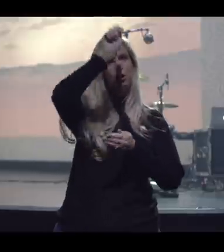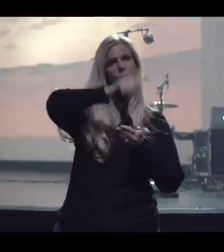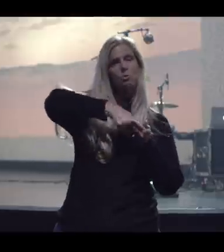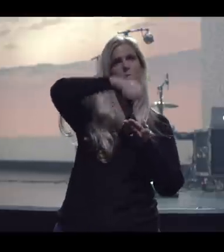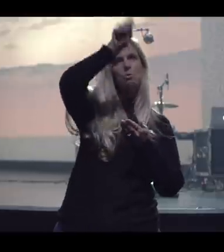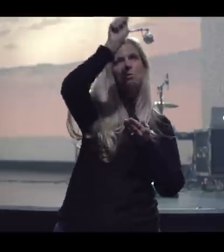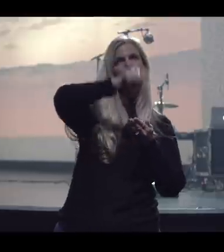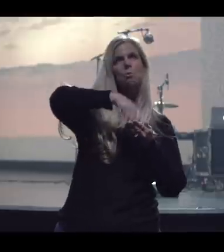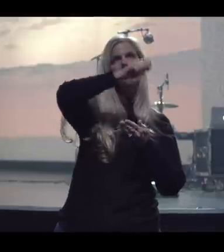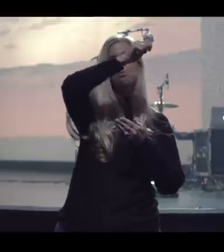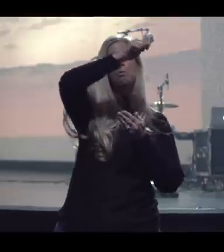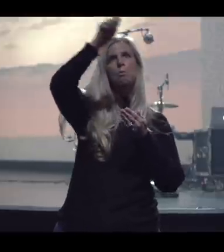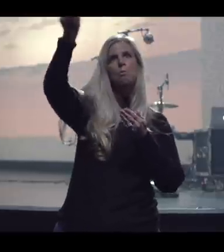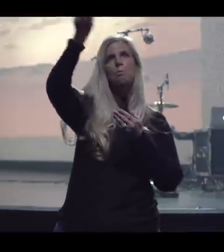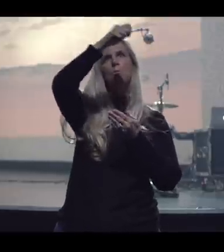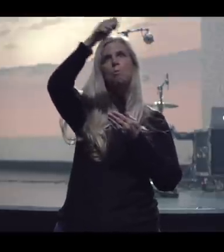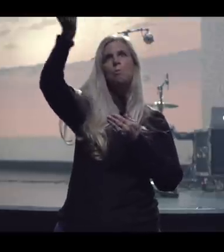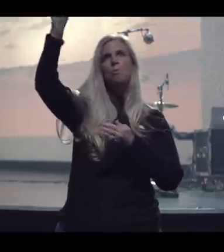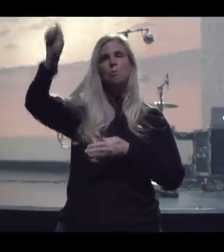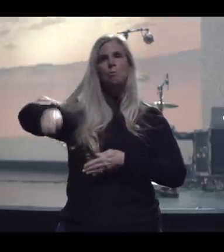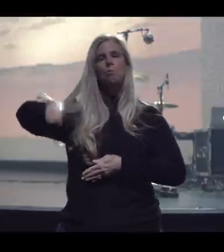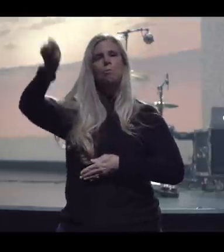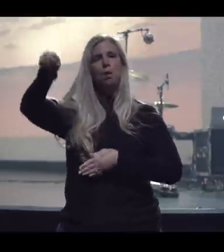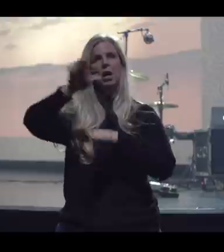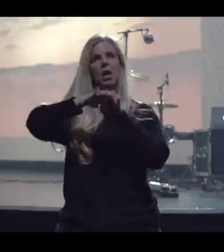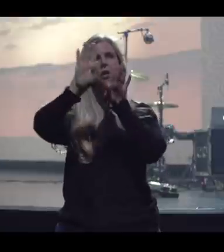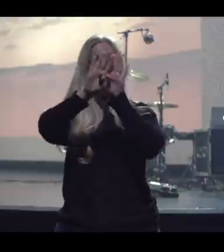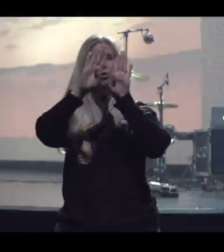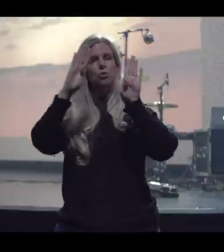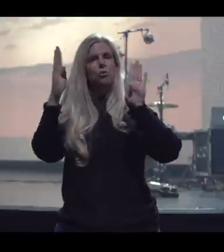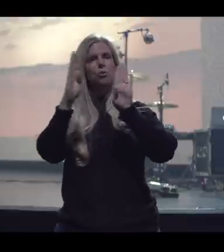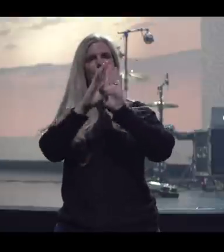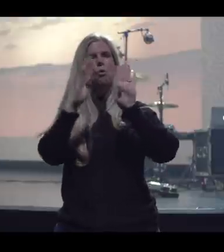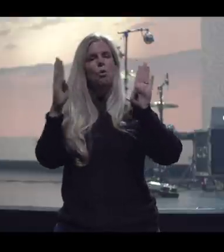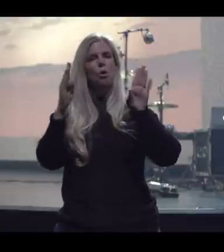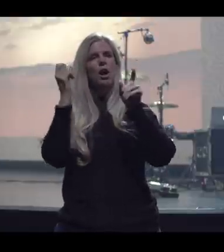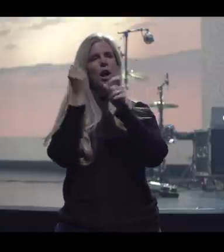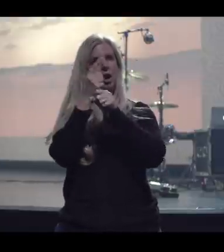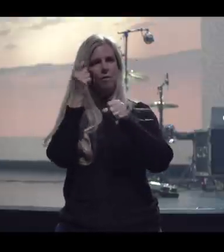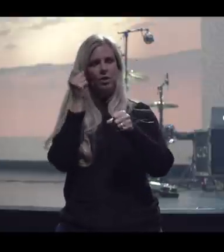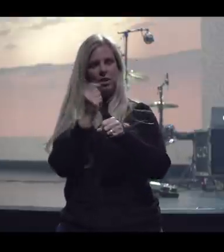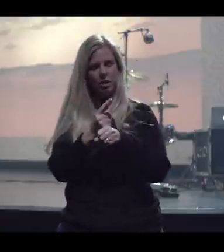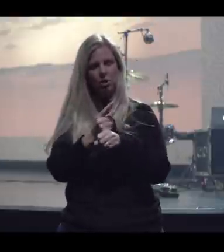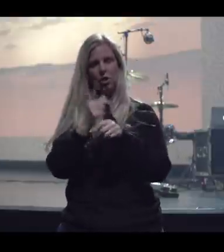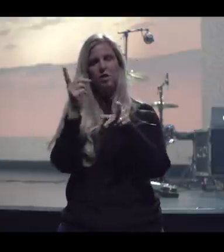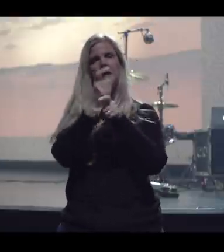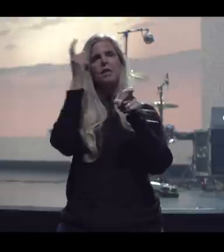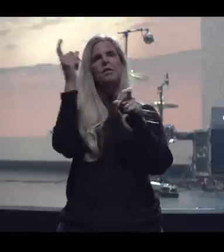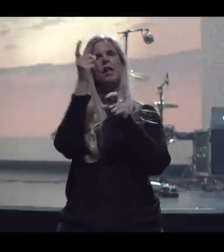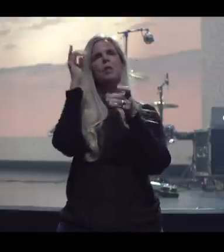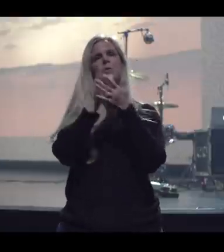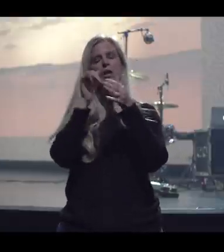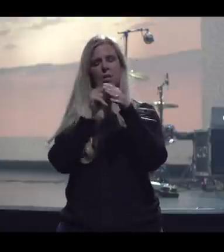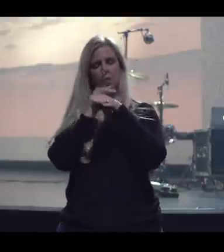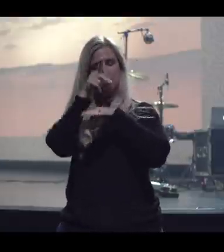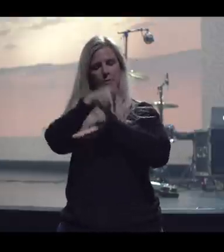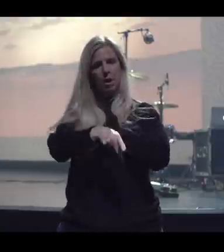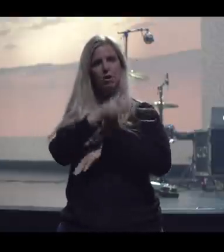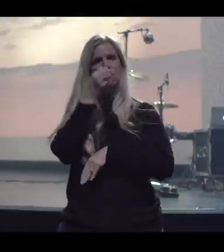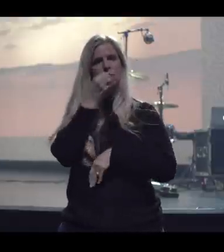house." And every year, year over year, they celebrated this Passover meal, the same menu on the